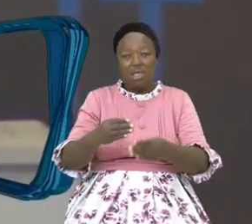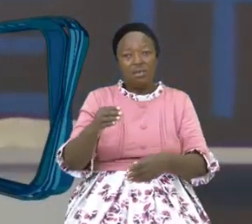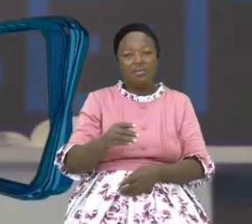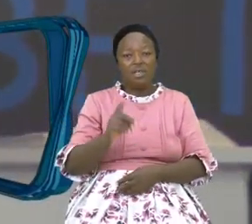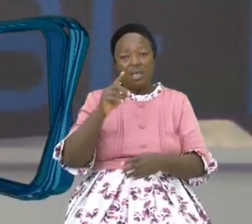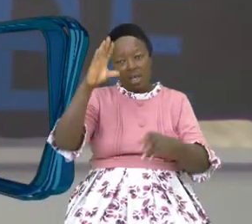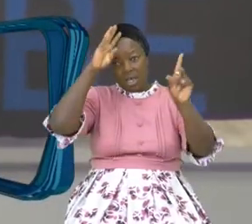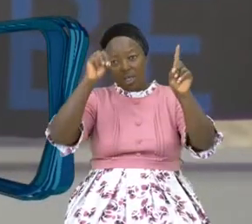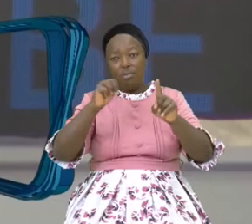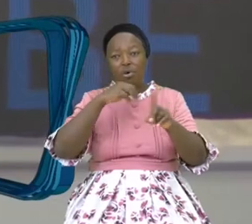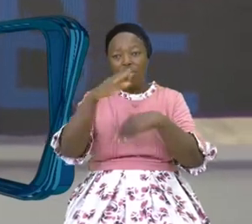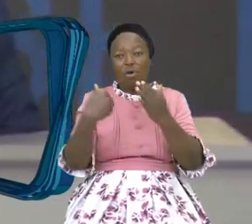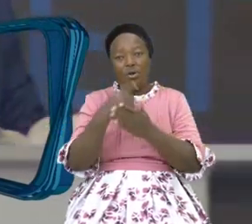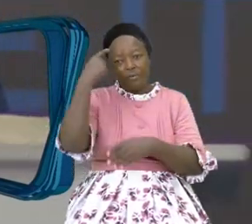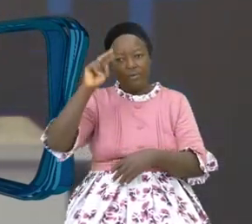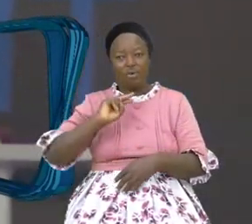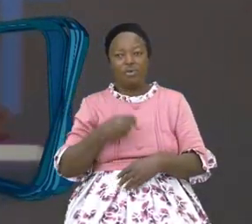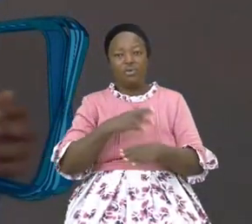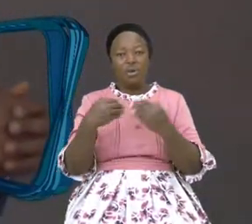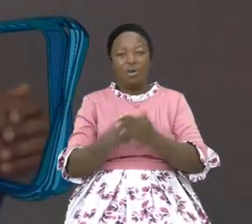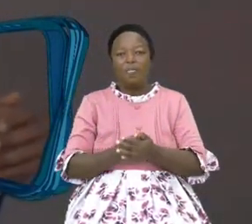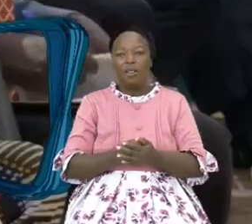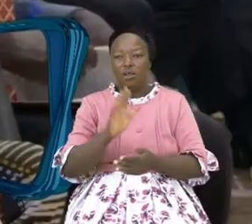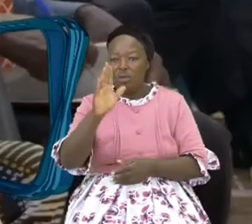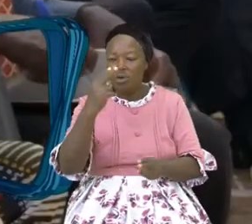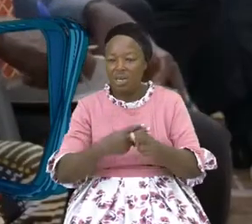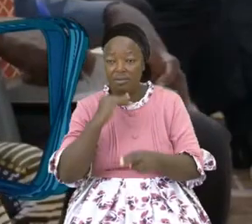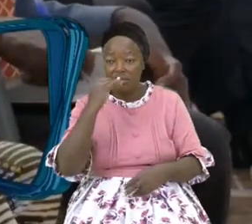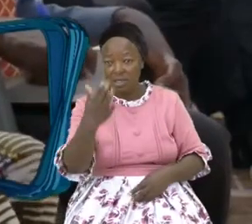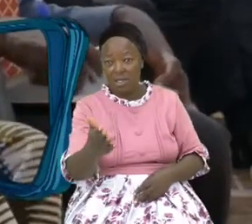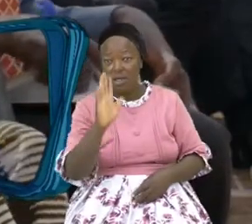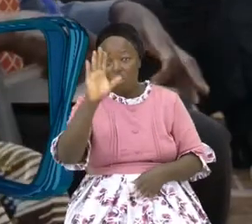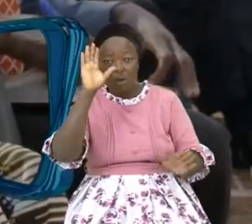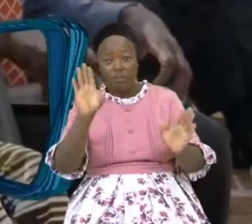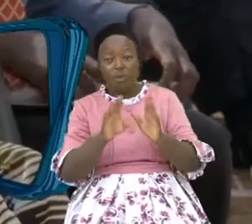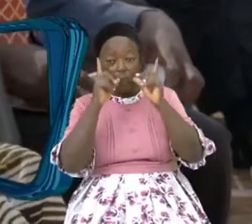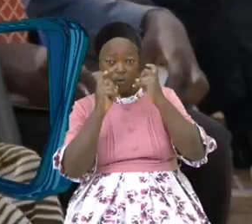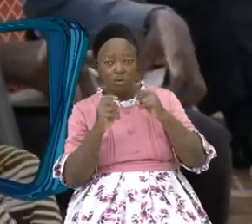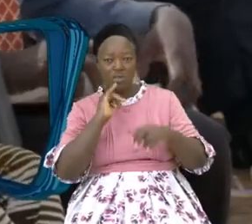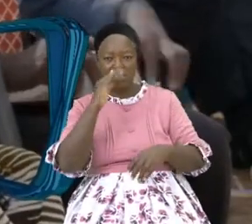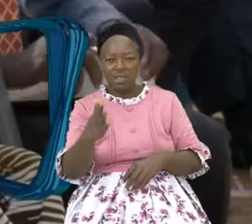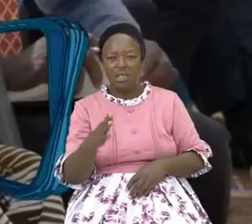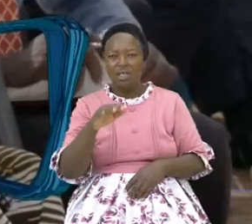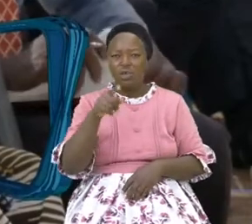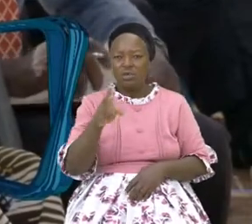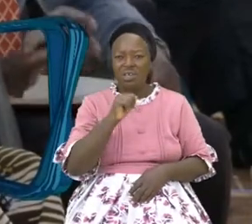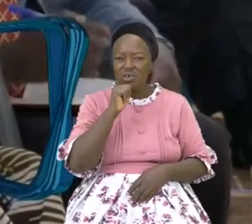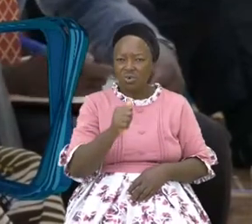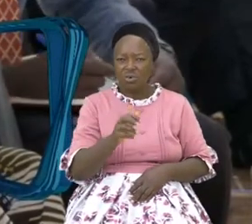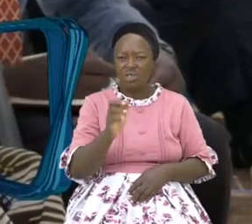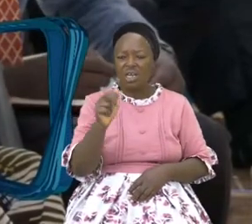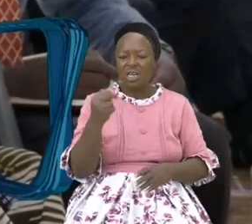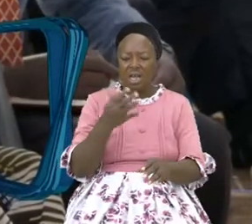for us all. Your name is there. Your picture is there. You are not an